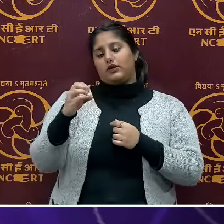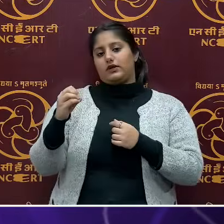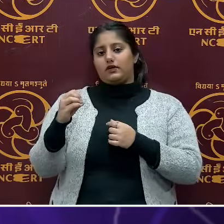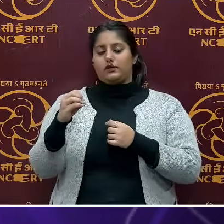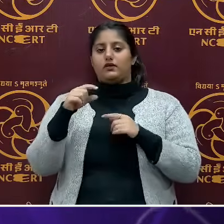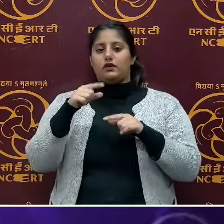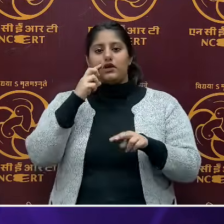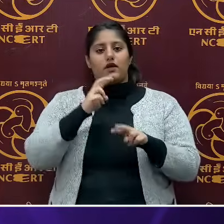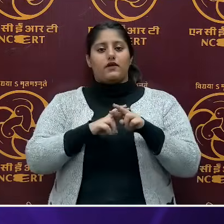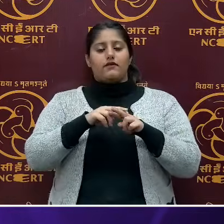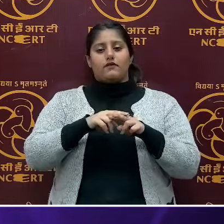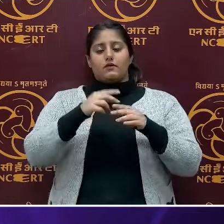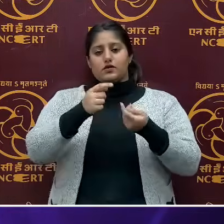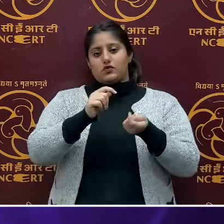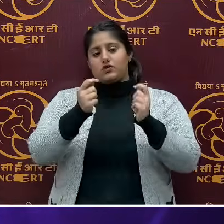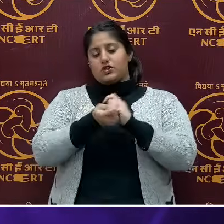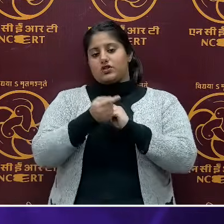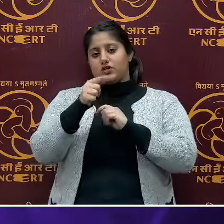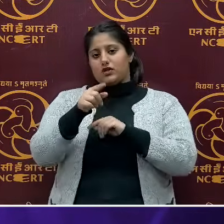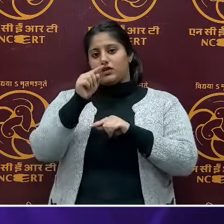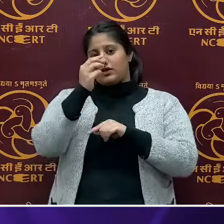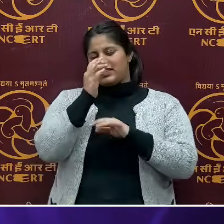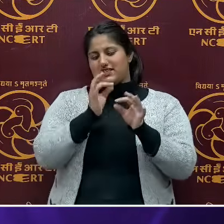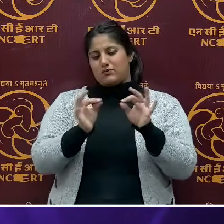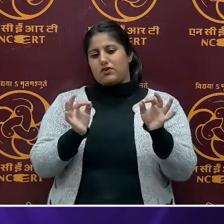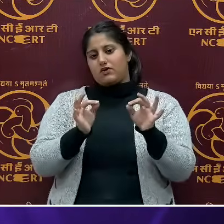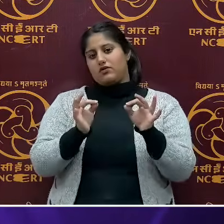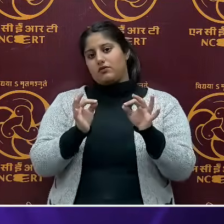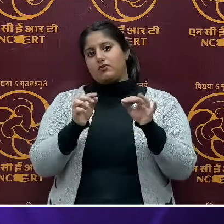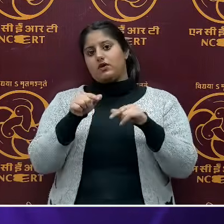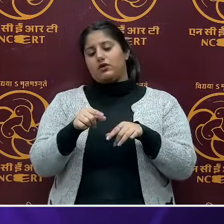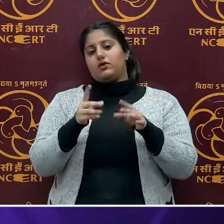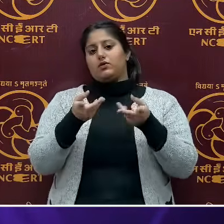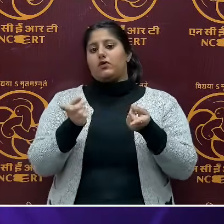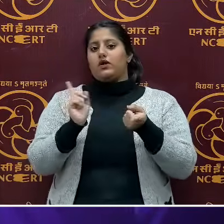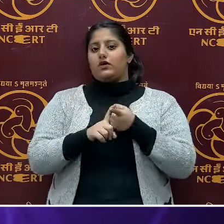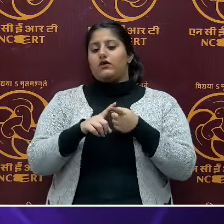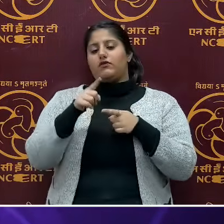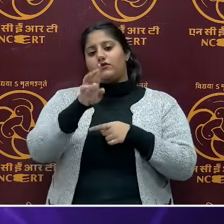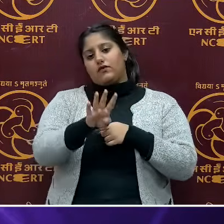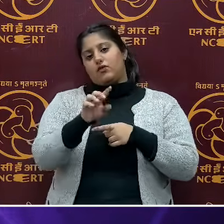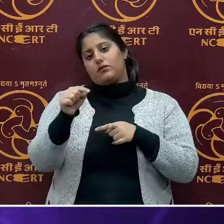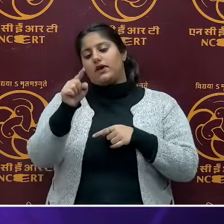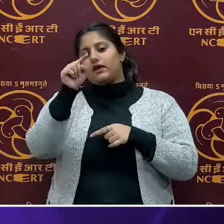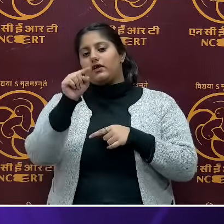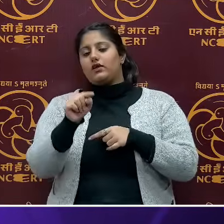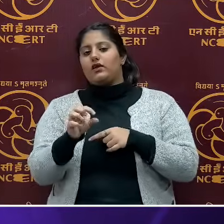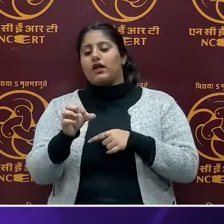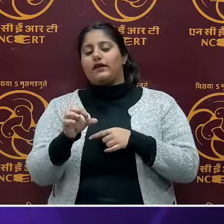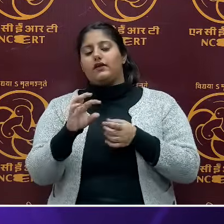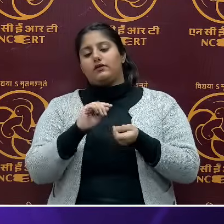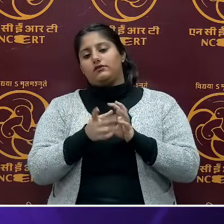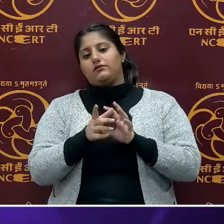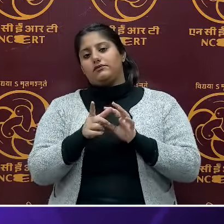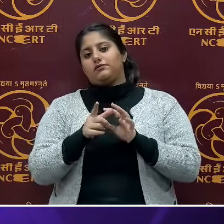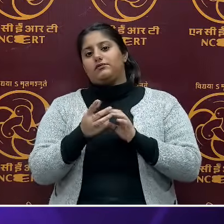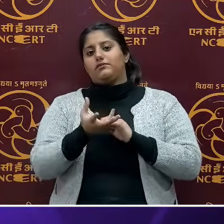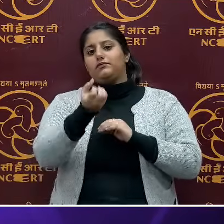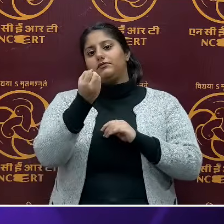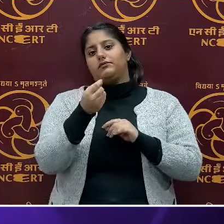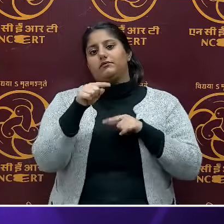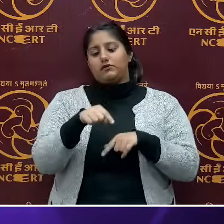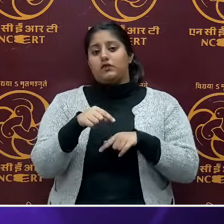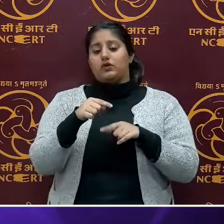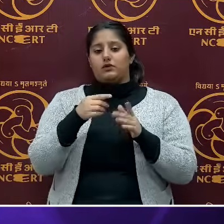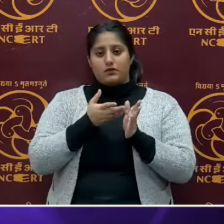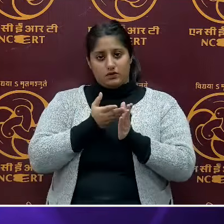400:900. When you are going to convert this into its simplest form, you ultimately get 4:9. Okay. Fine. So these